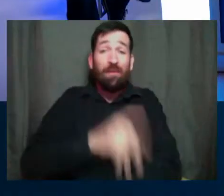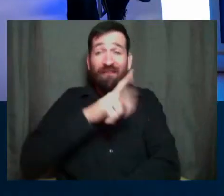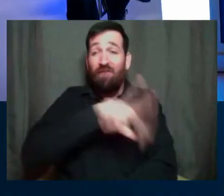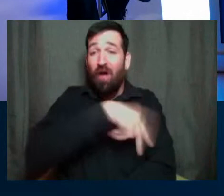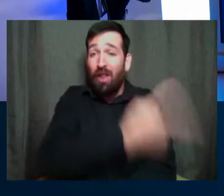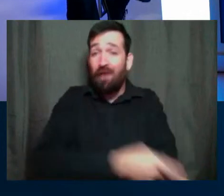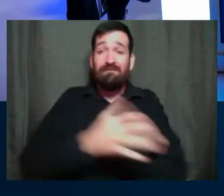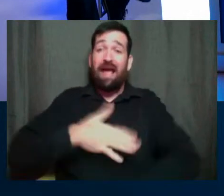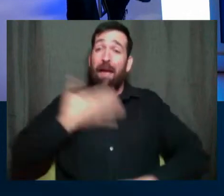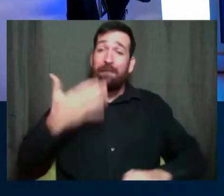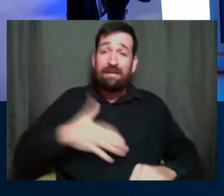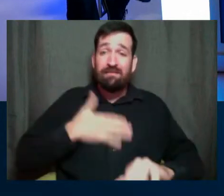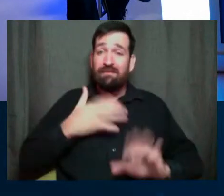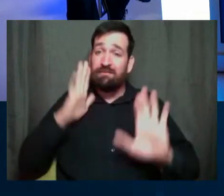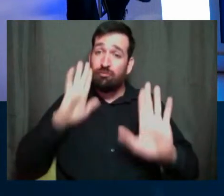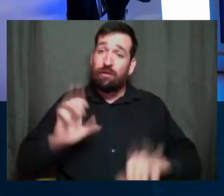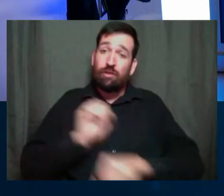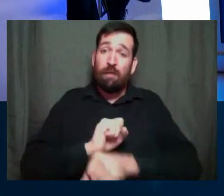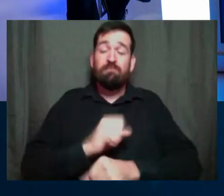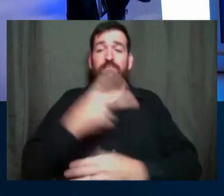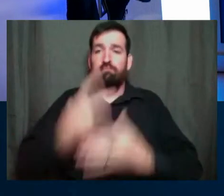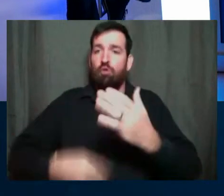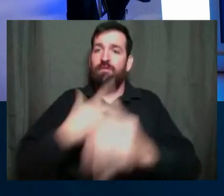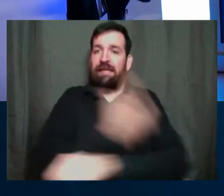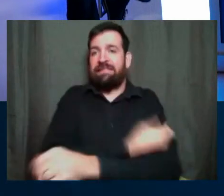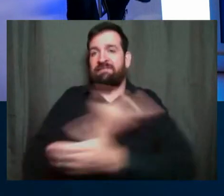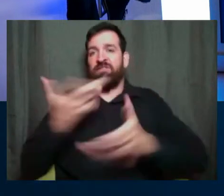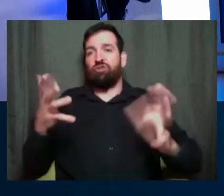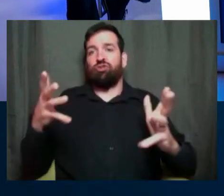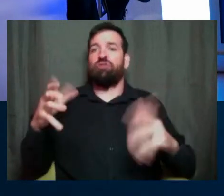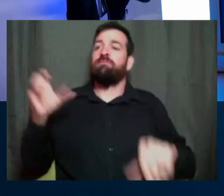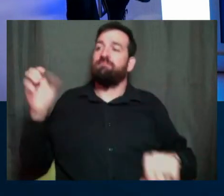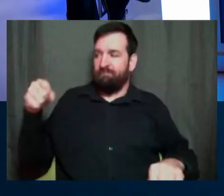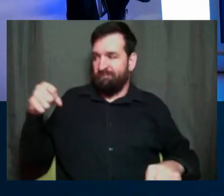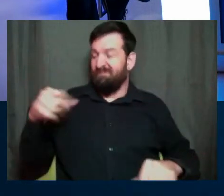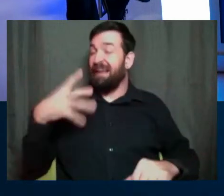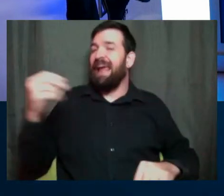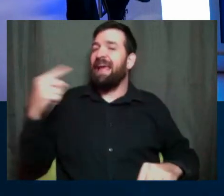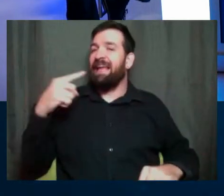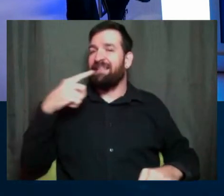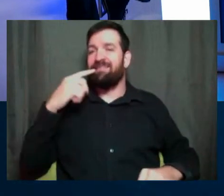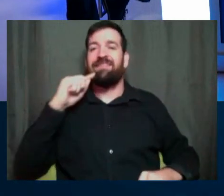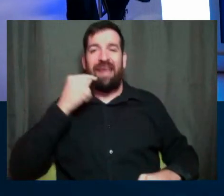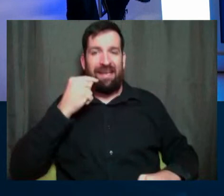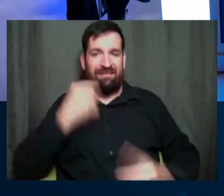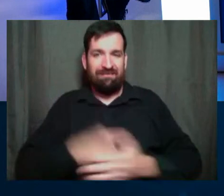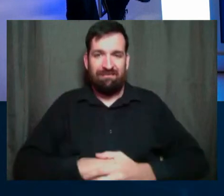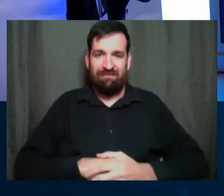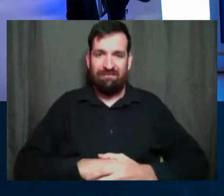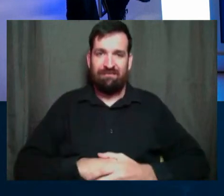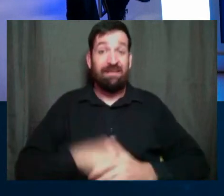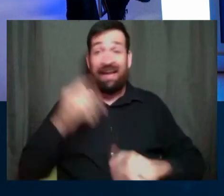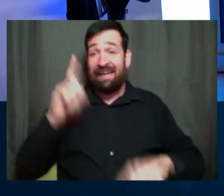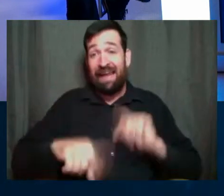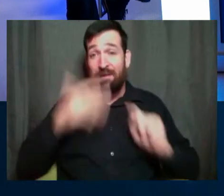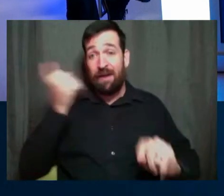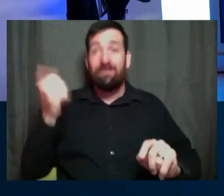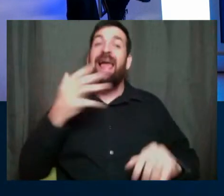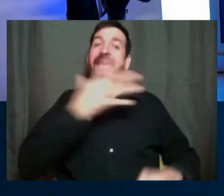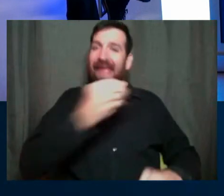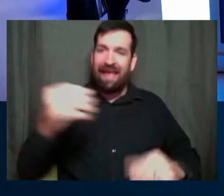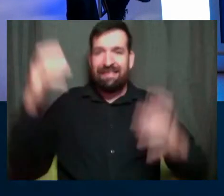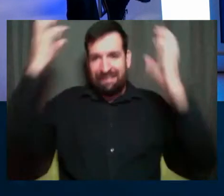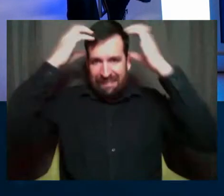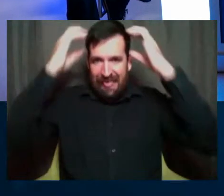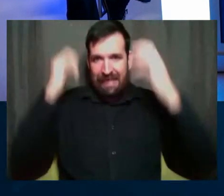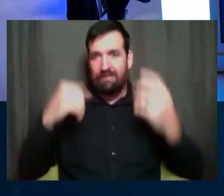happy. They got both vaccines. That's awesome. They got both vaccines. It's a sucker. They are, and a sucker. You Life can't is good. get better than And that. they're going to Disneyland, and they're not